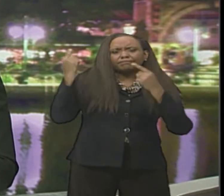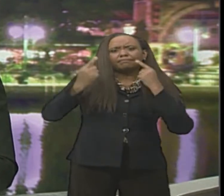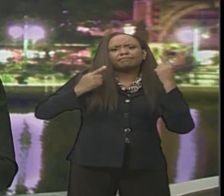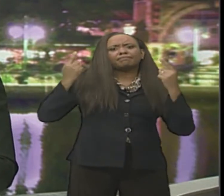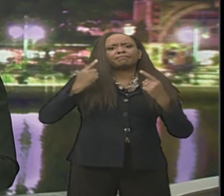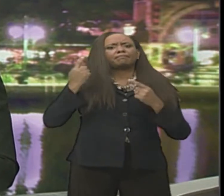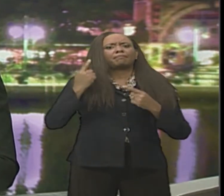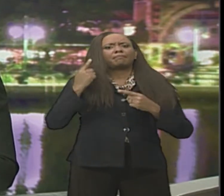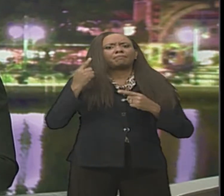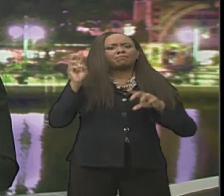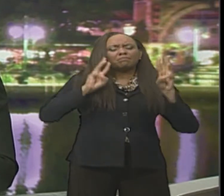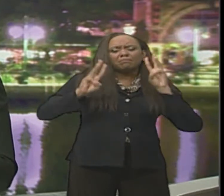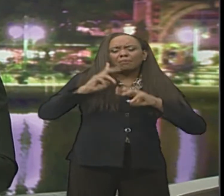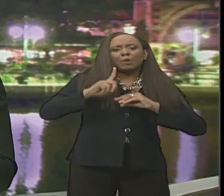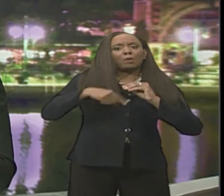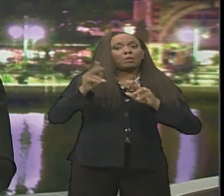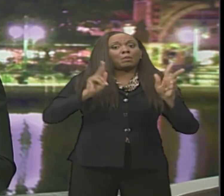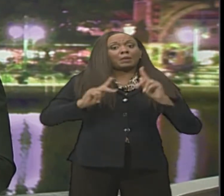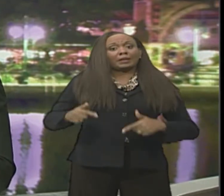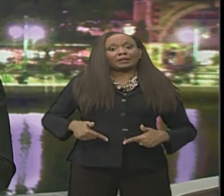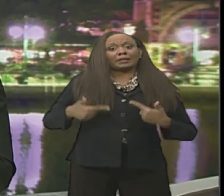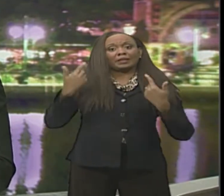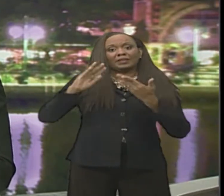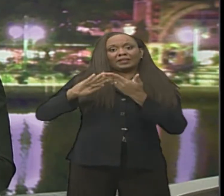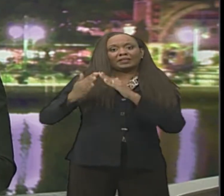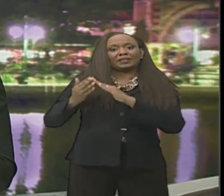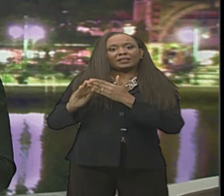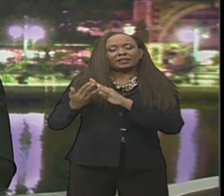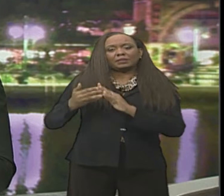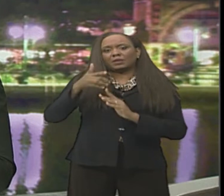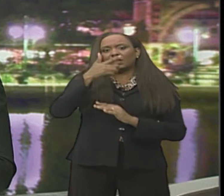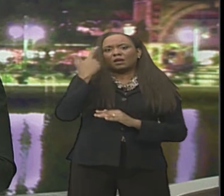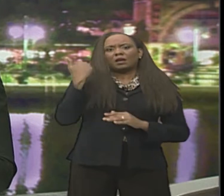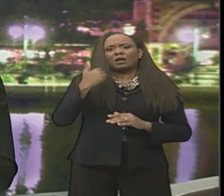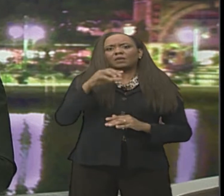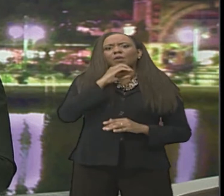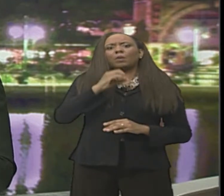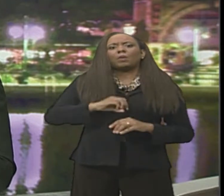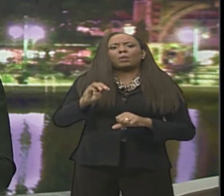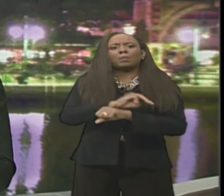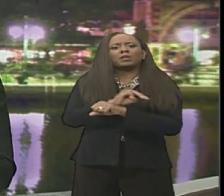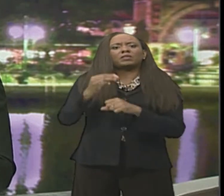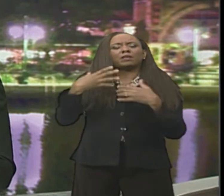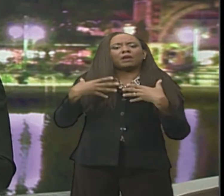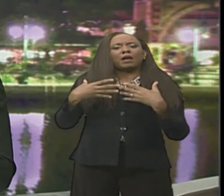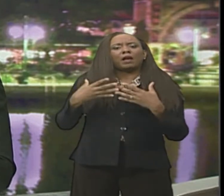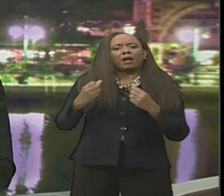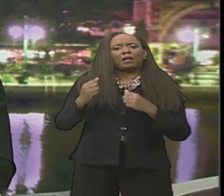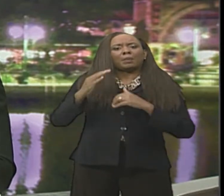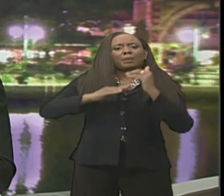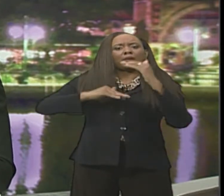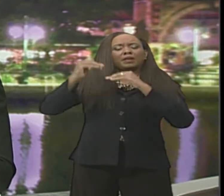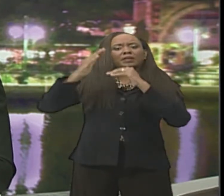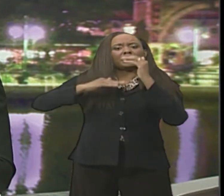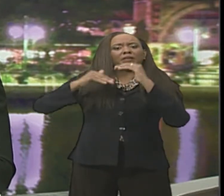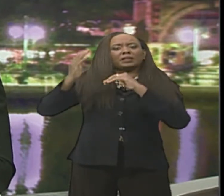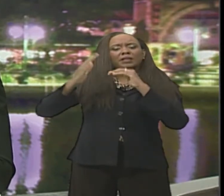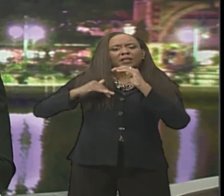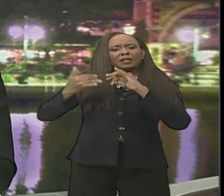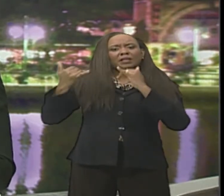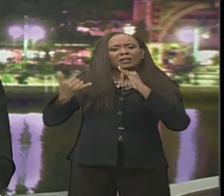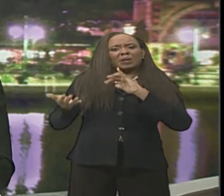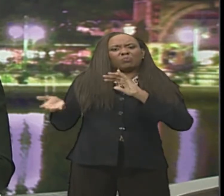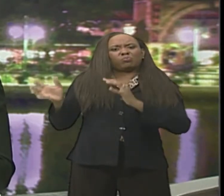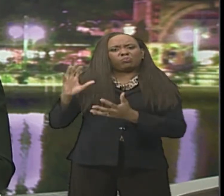city residents with respect to the old Ministry of Health complex on Gemmetts Lane. The facility has been a bone of contention for